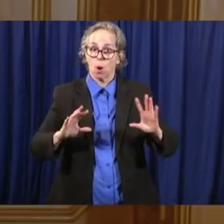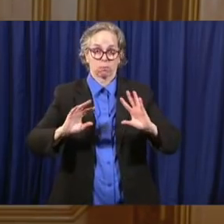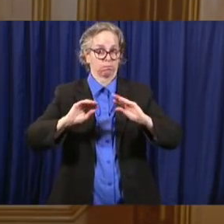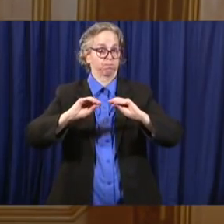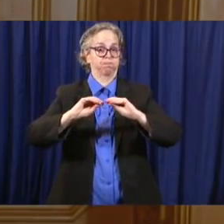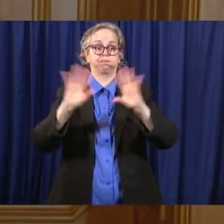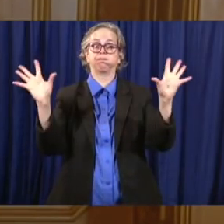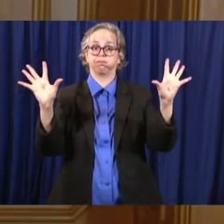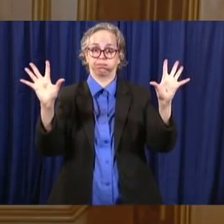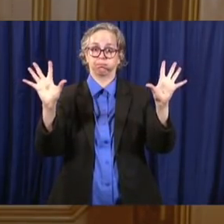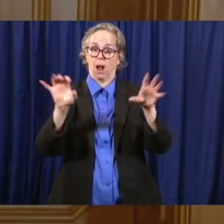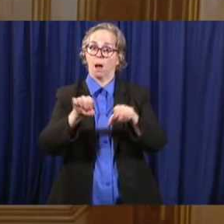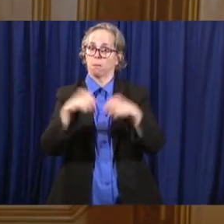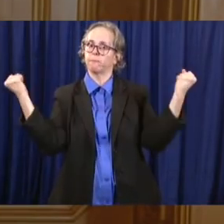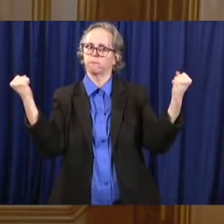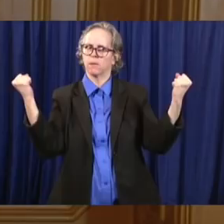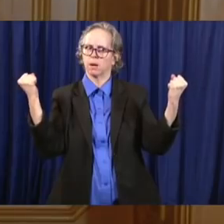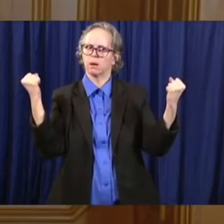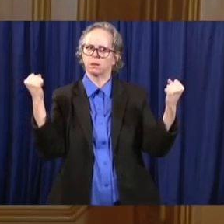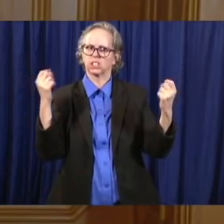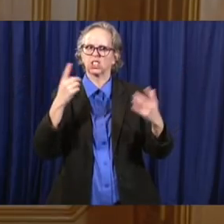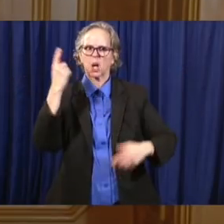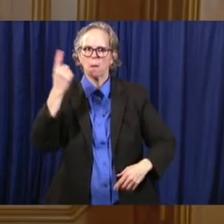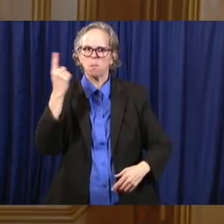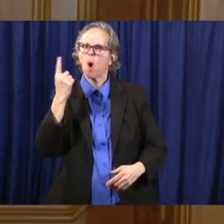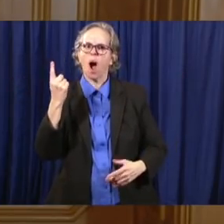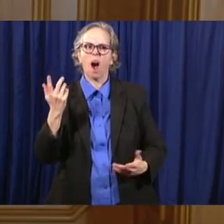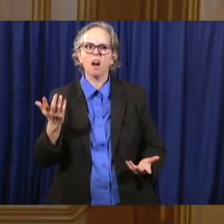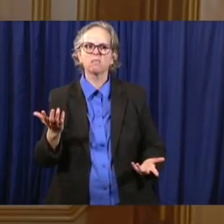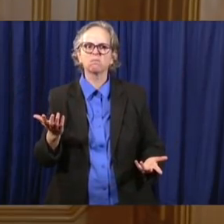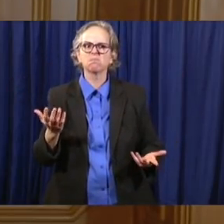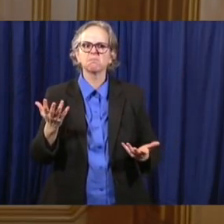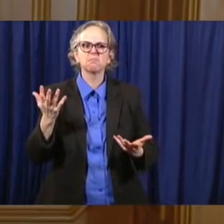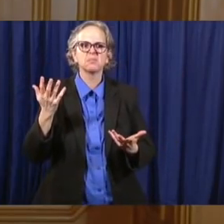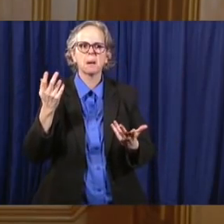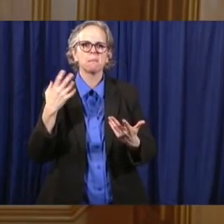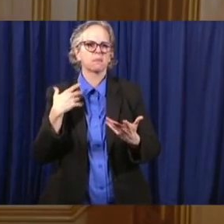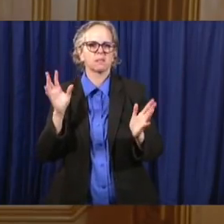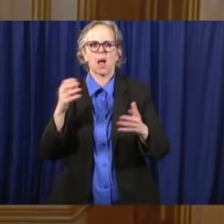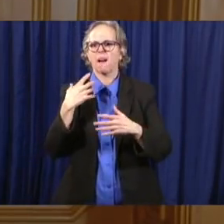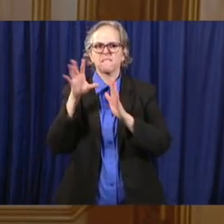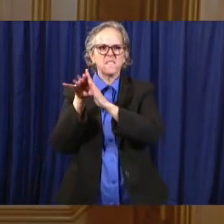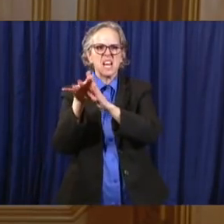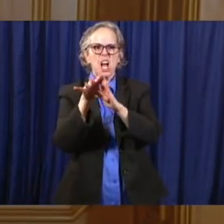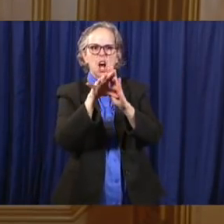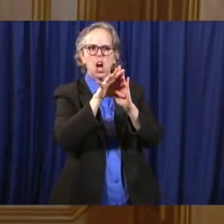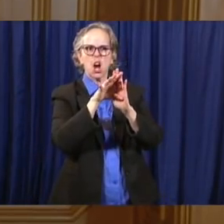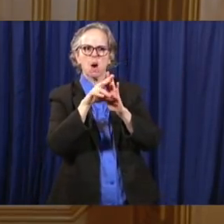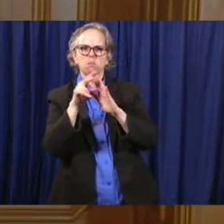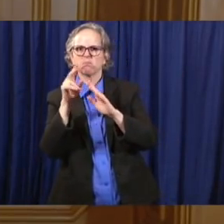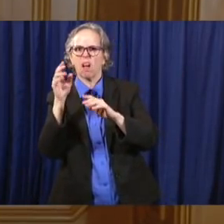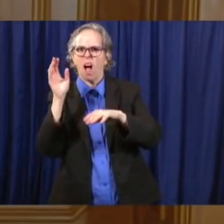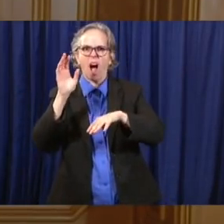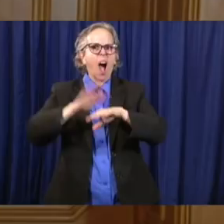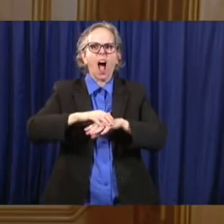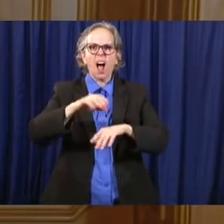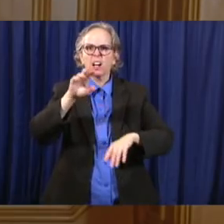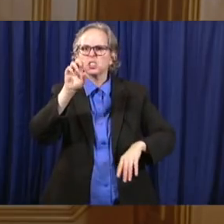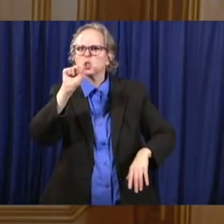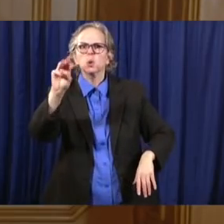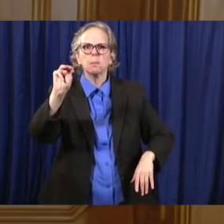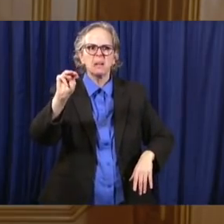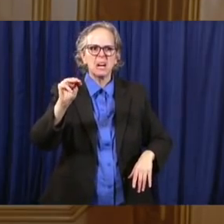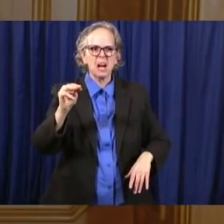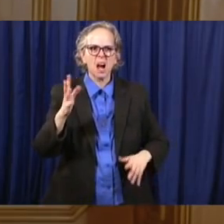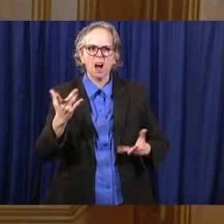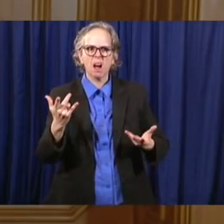violation. This is someone who created their own video, put it up on social media, showed that there